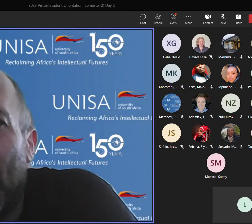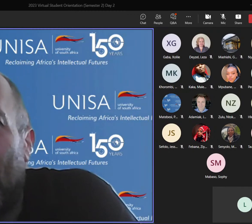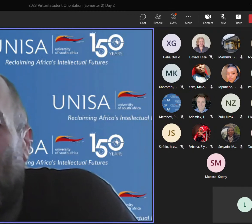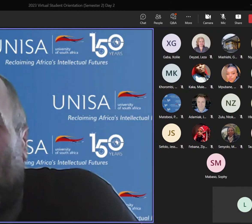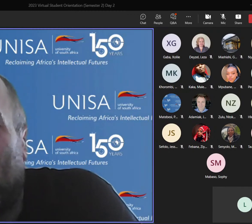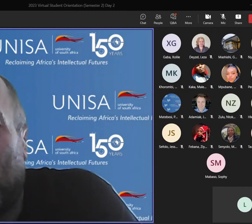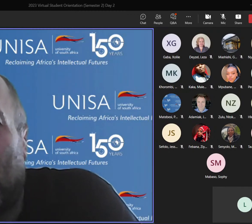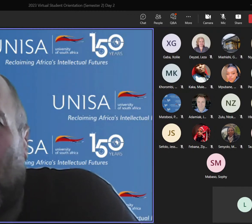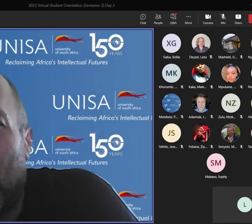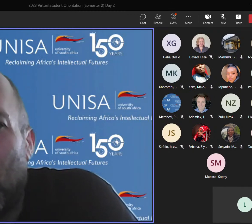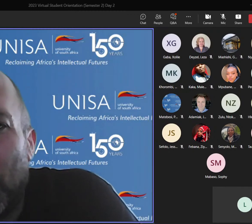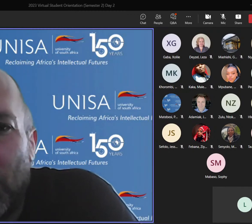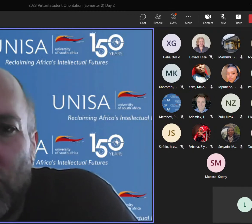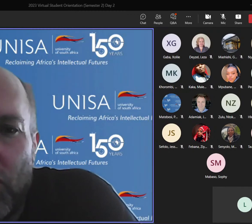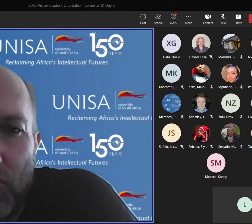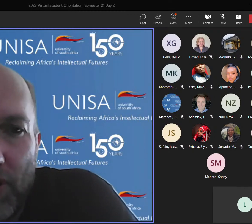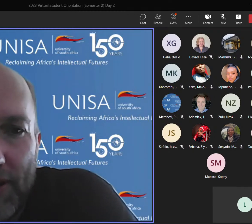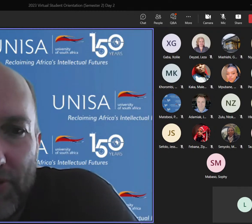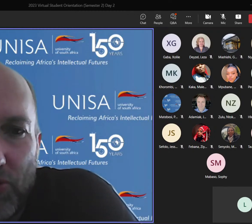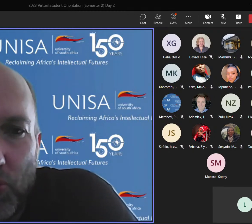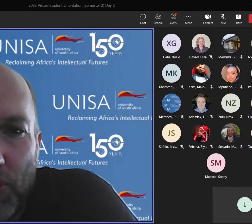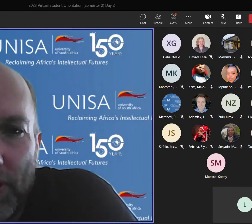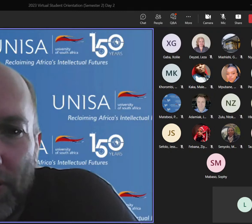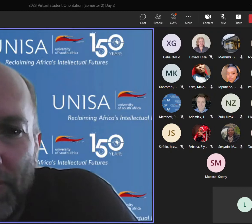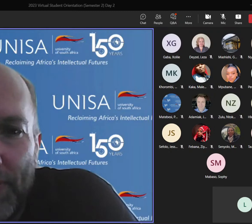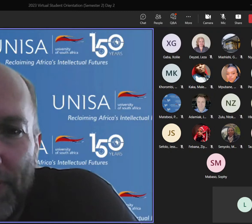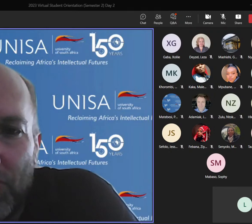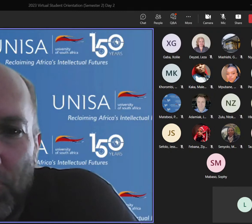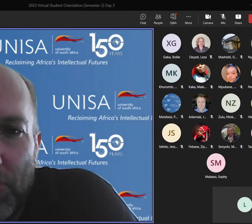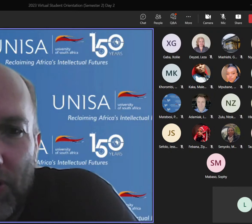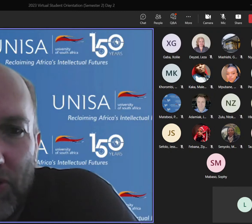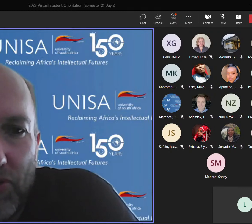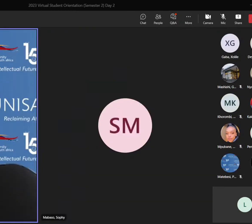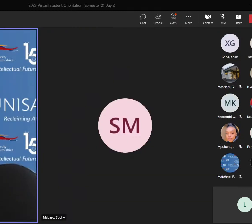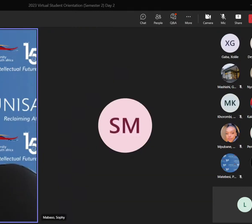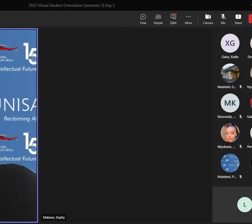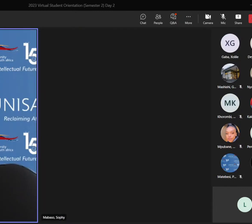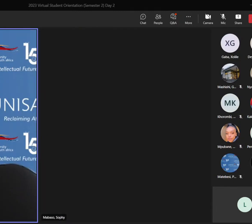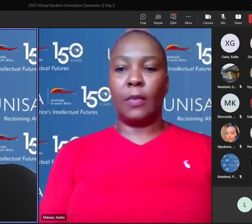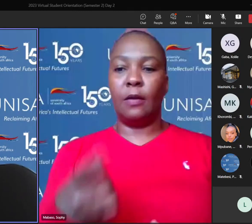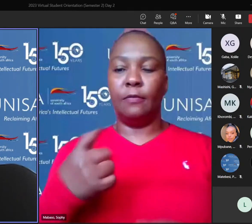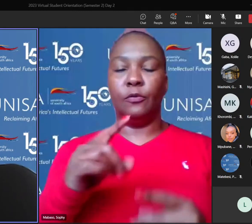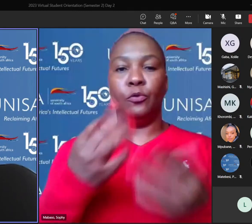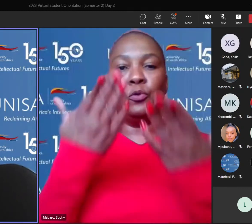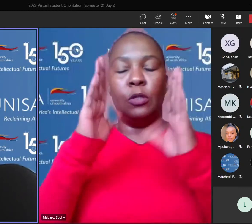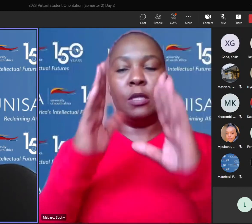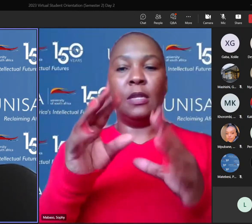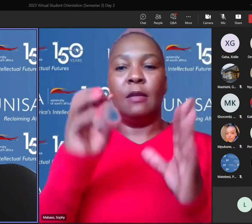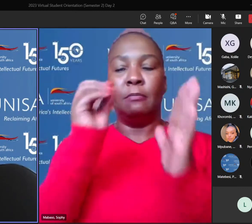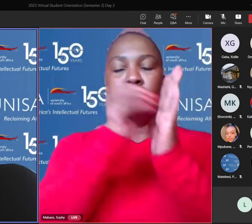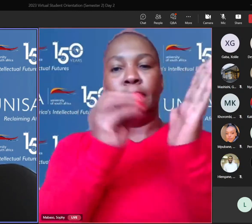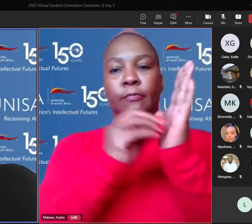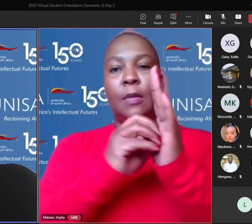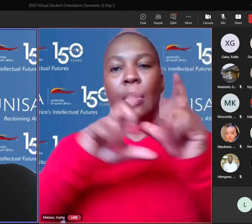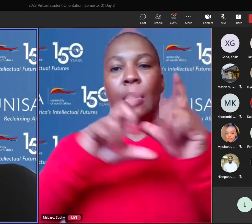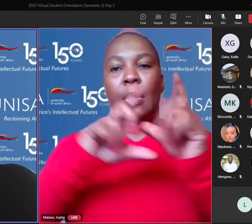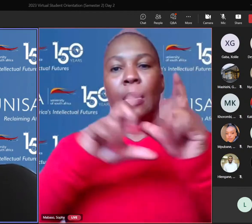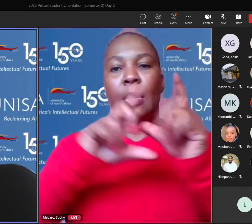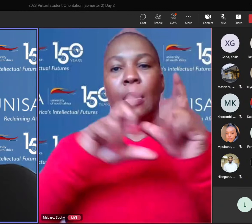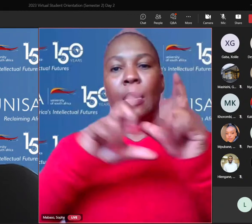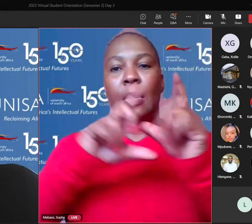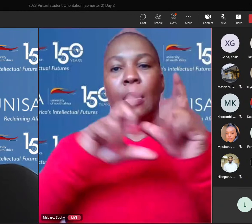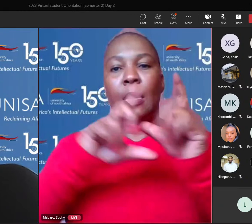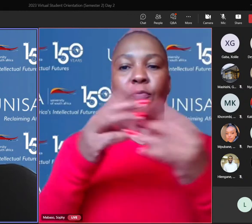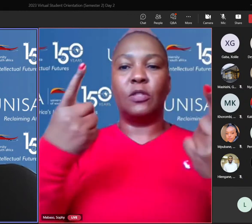access. I'm just going to quickly show you guys as well. So please, with the add-off side of things, you can